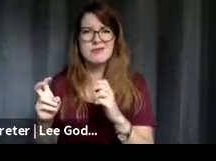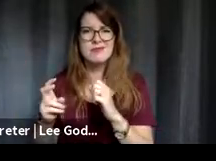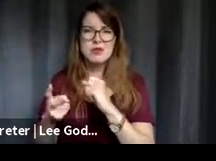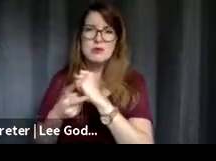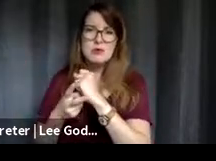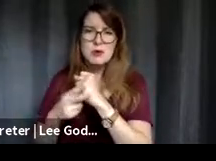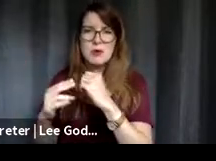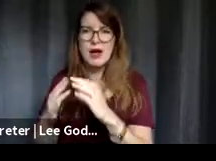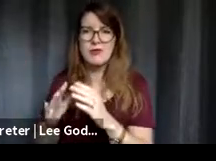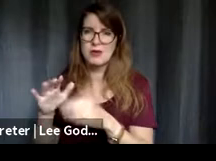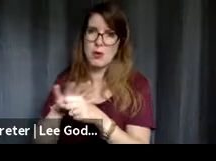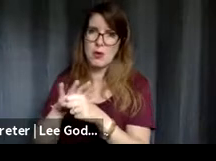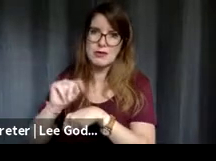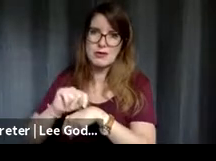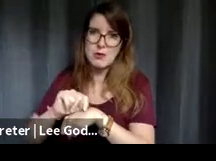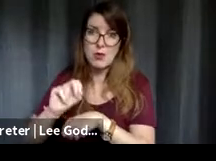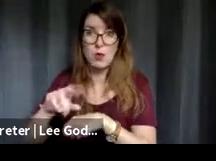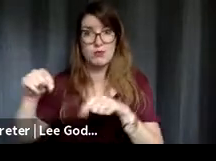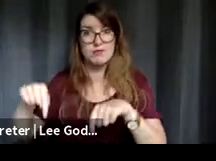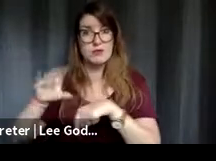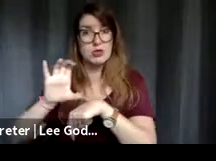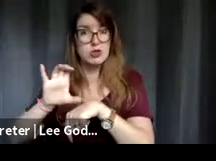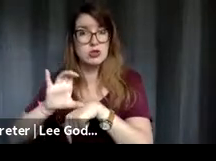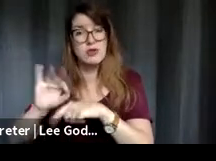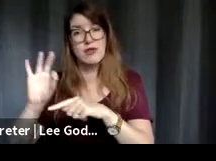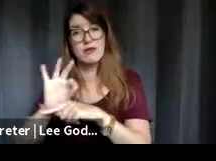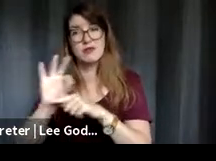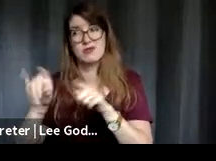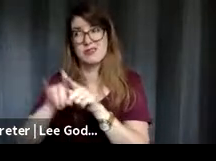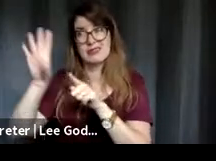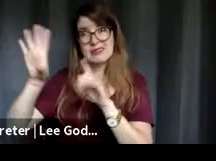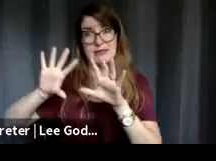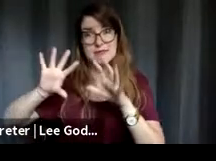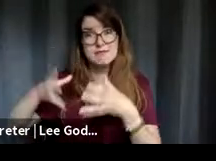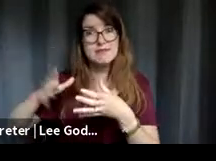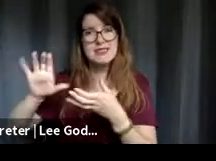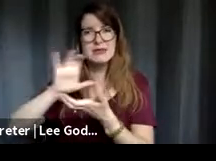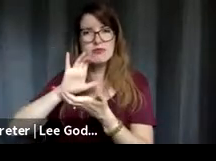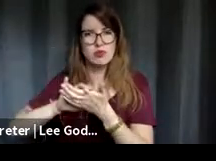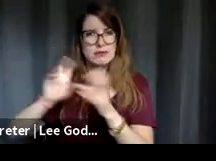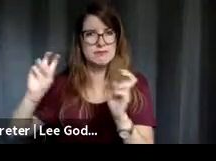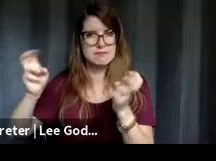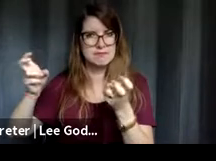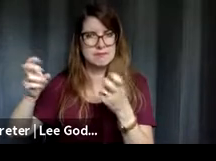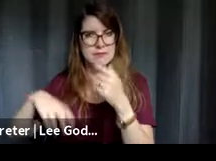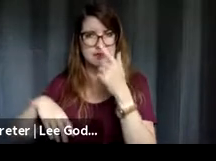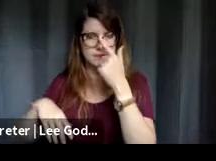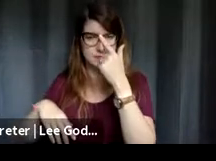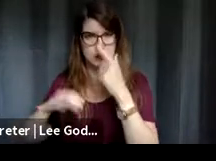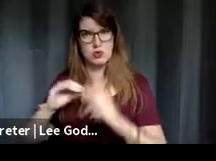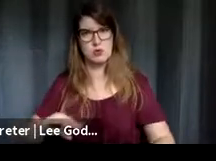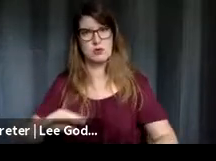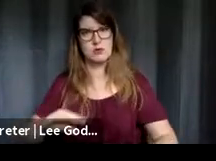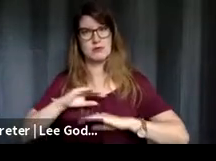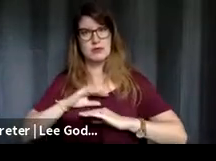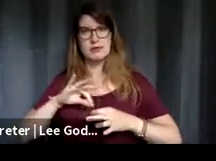temple, or in our case, you know, the local church that functions as his body, as his bride, and to meet the spiritual